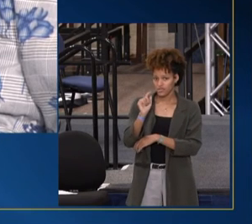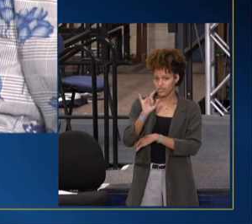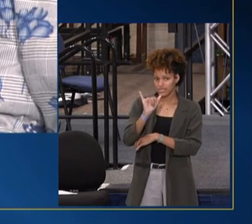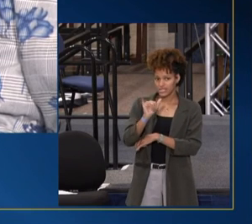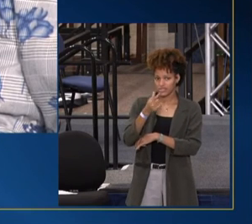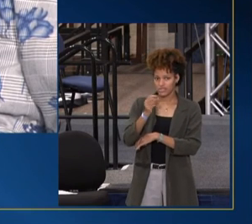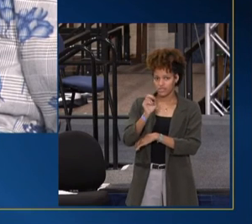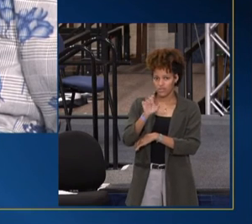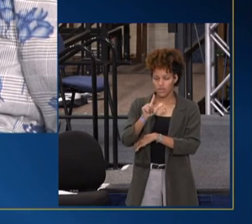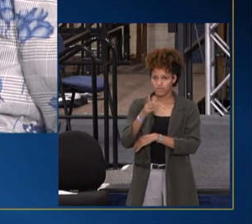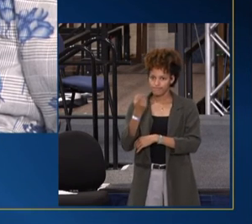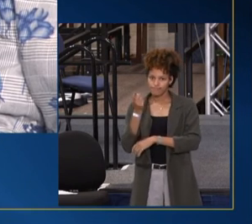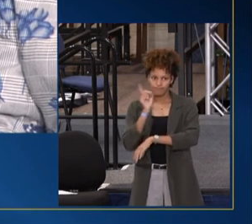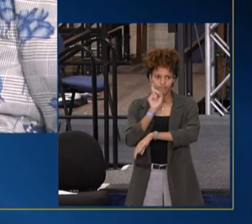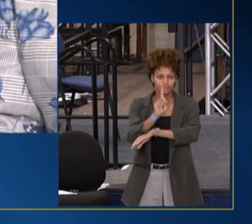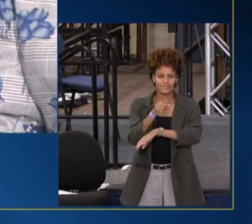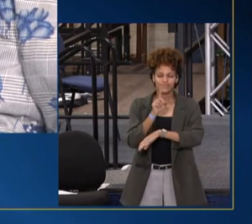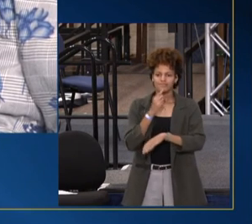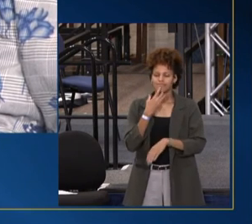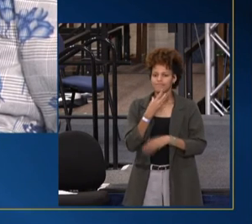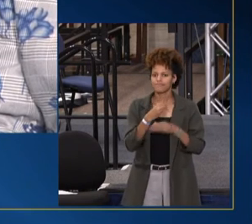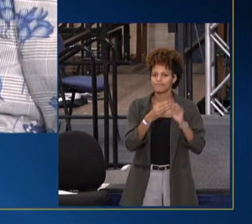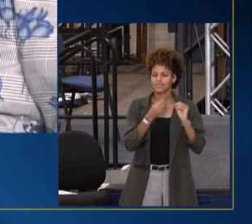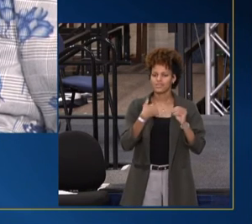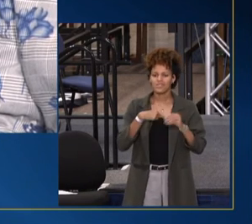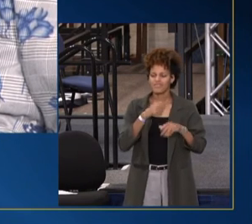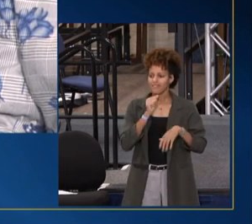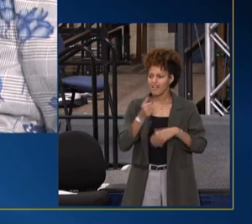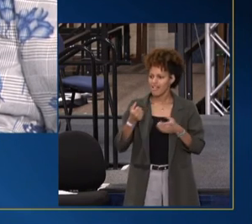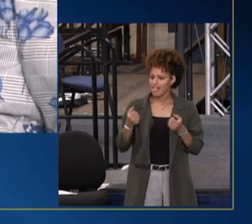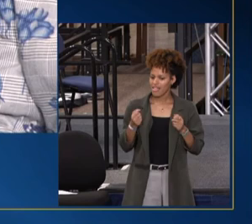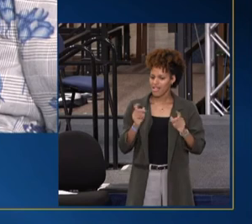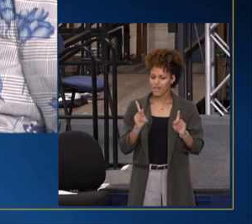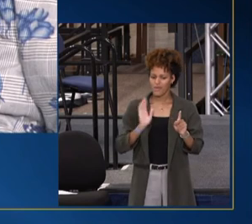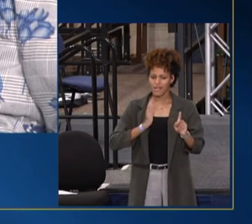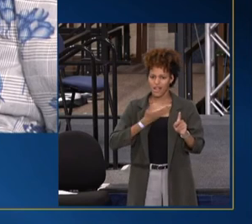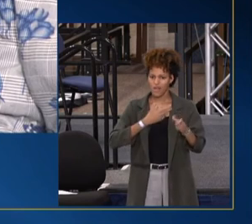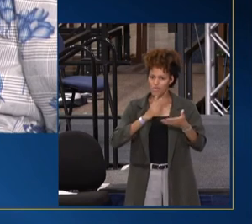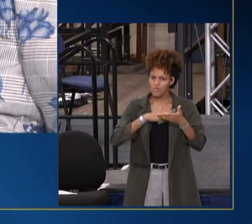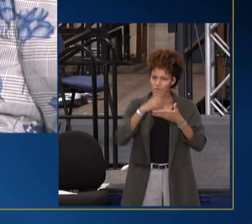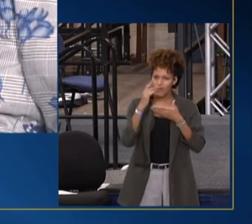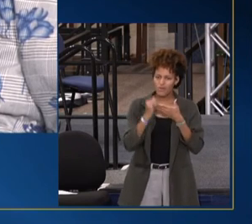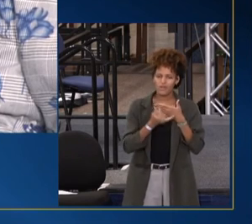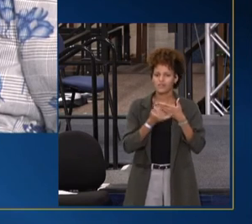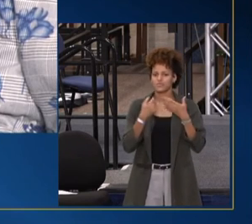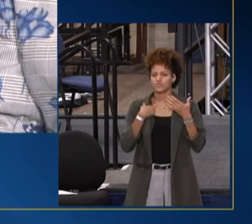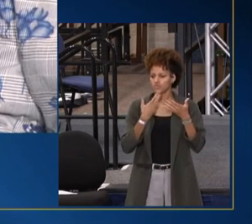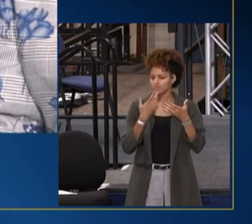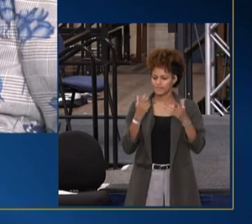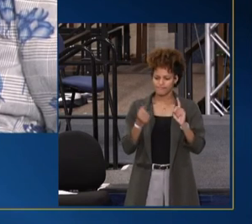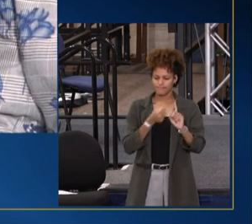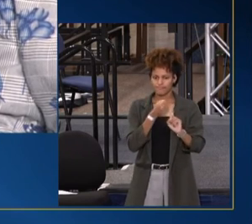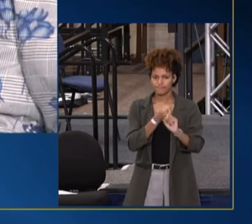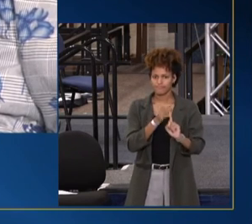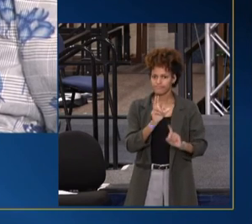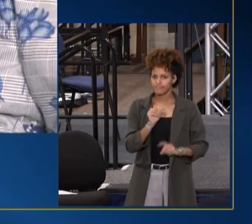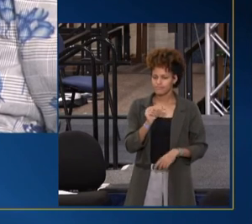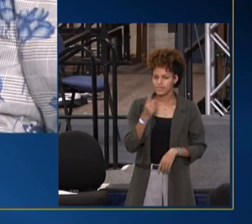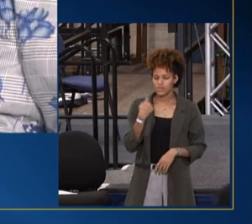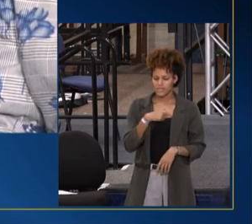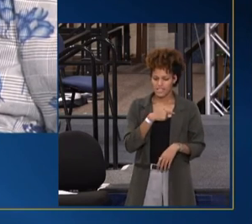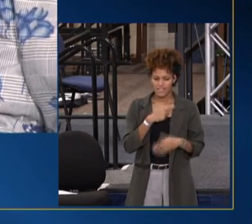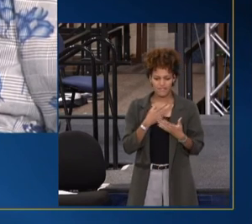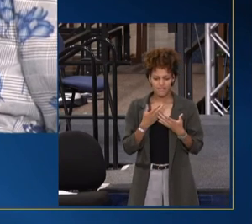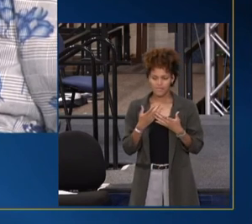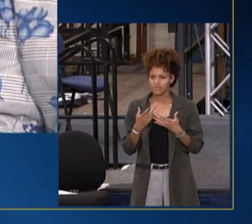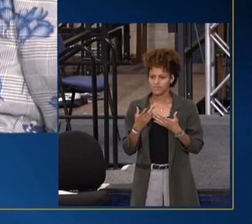and said, we are not allowing our programs to be affected, because we've been going